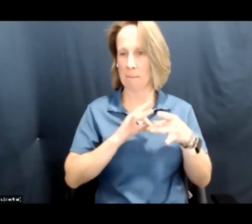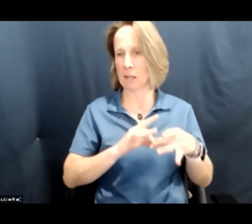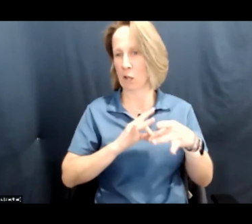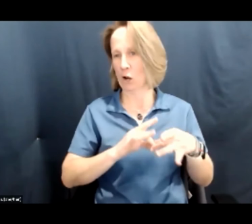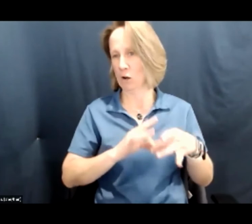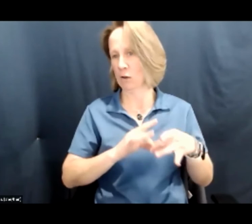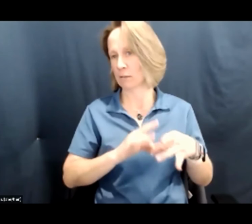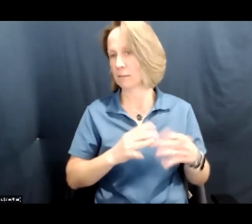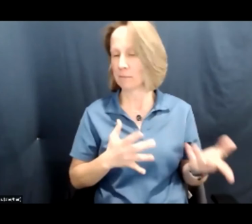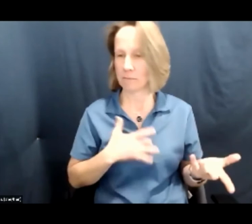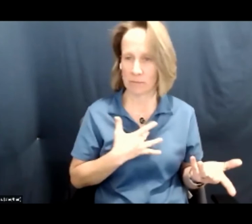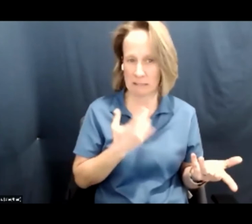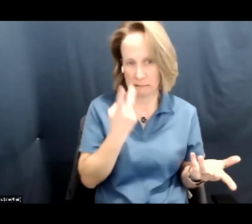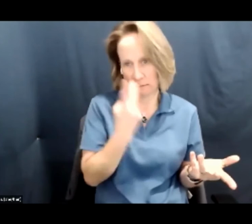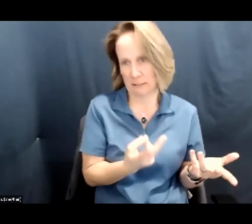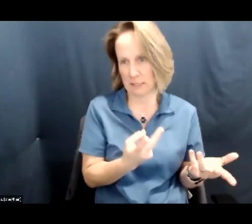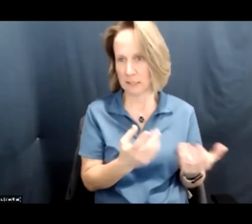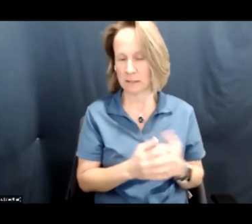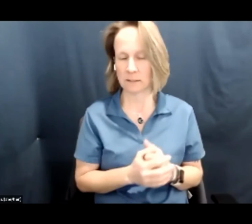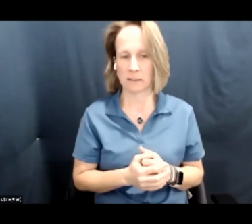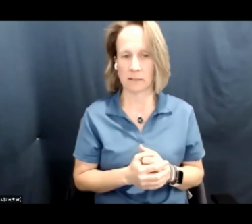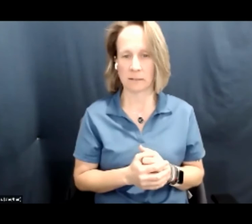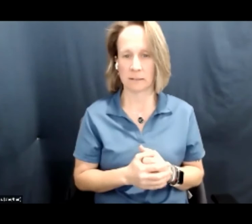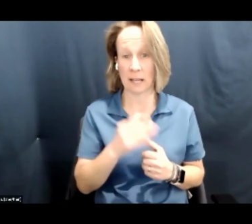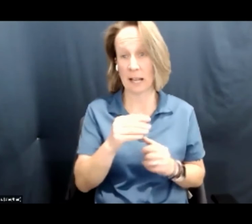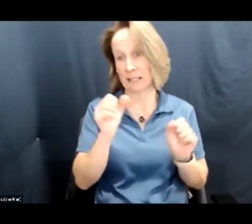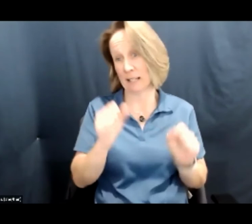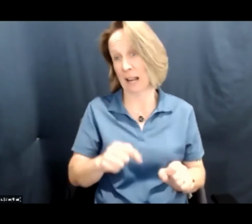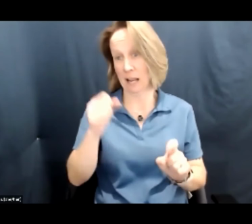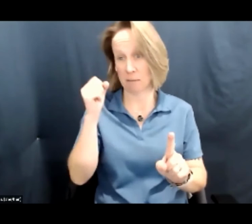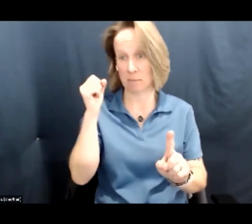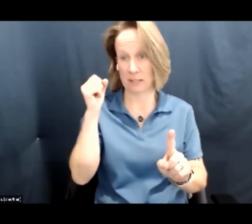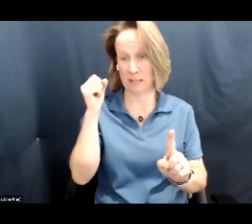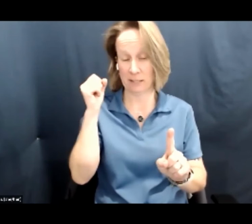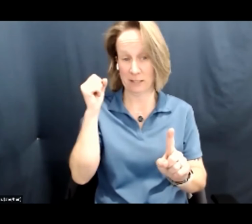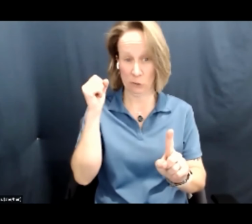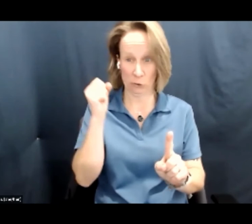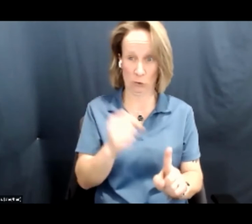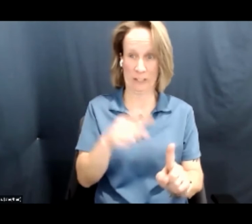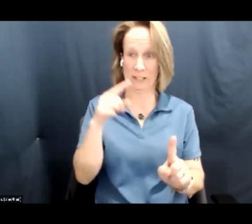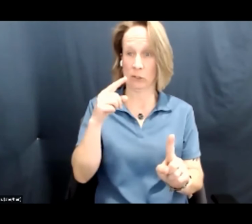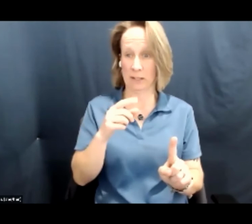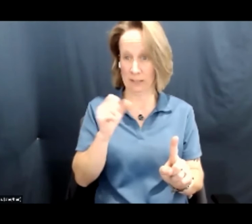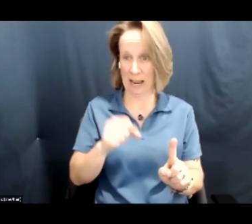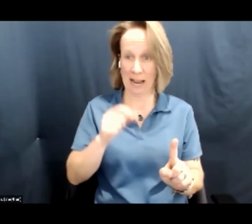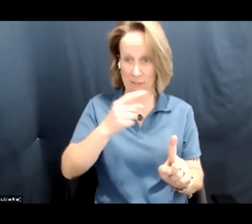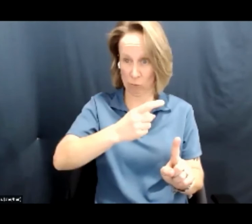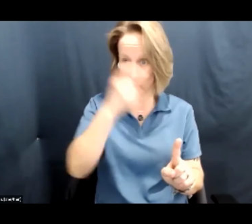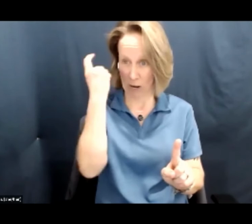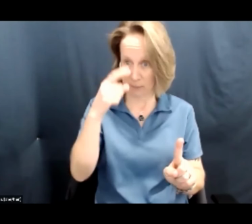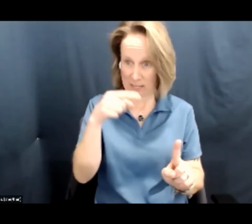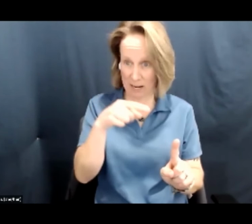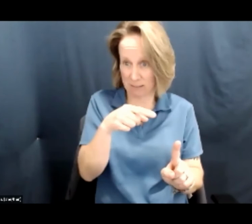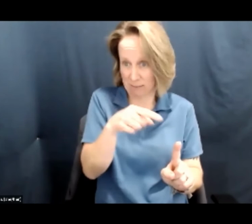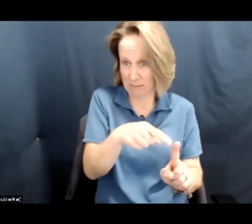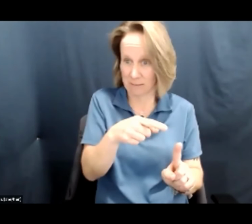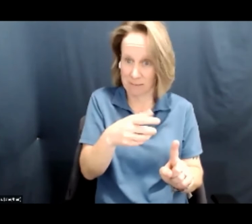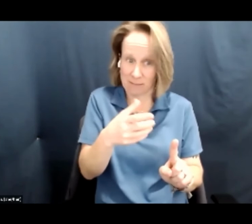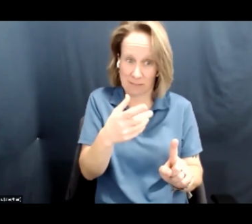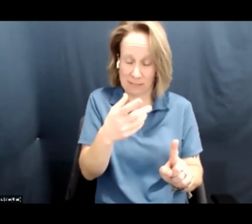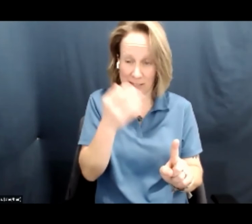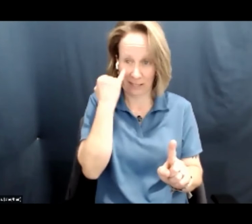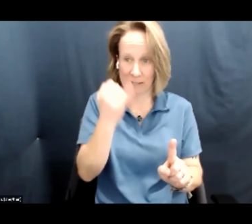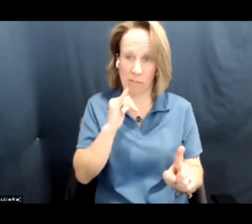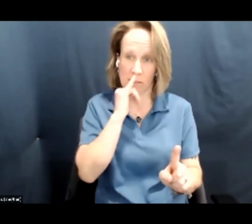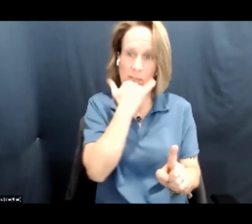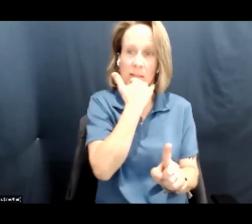seen. It can be triggering and traumatizing to misgender someone. Absolutely. Yeah. Yeah,